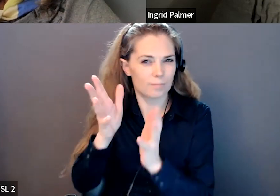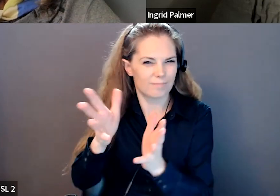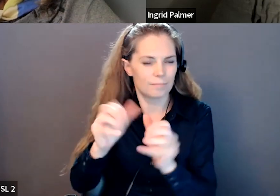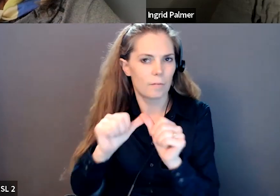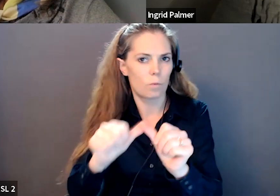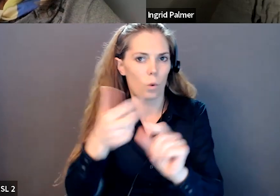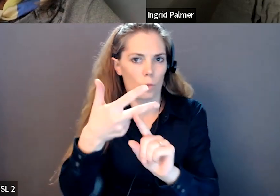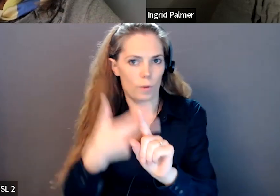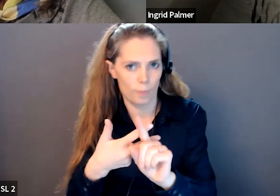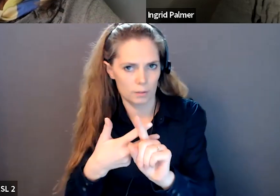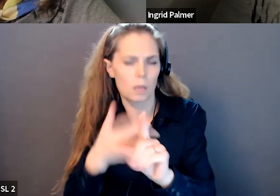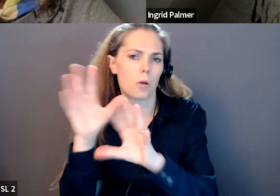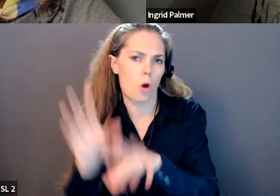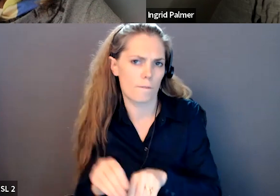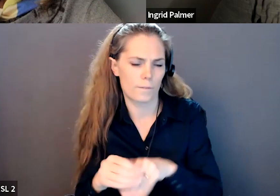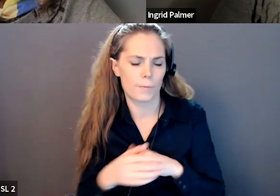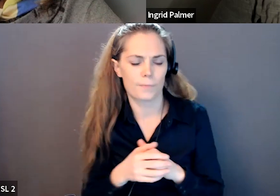the live question and answers,